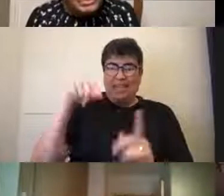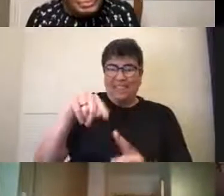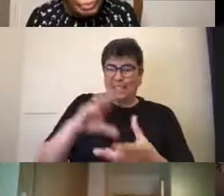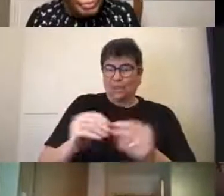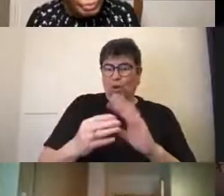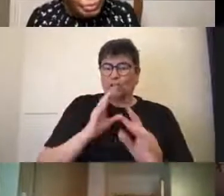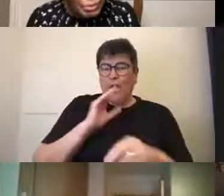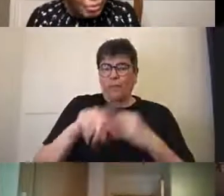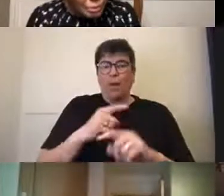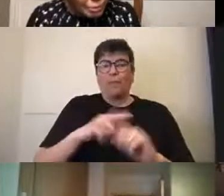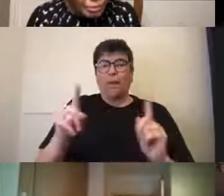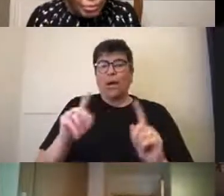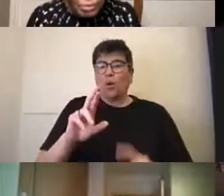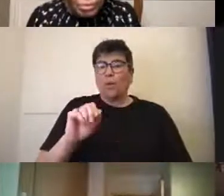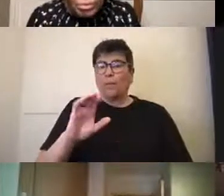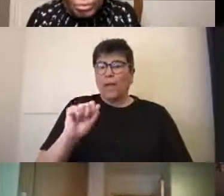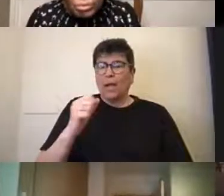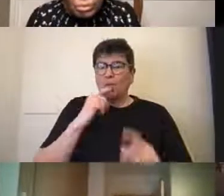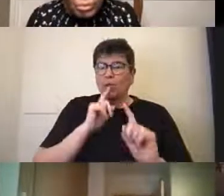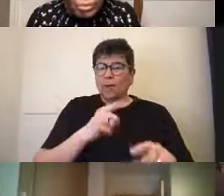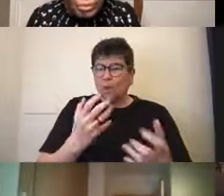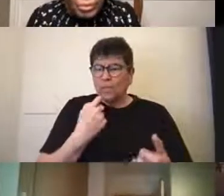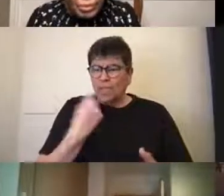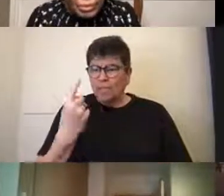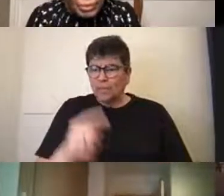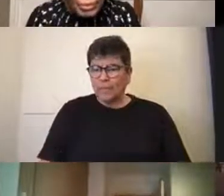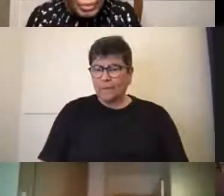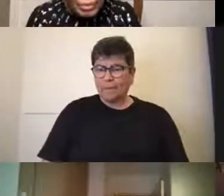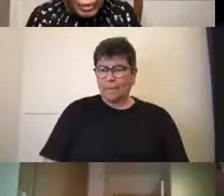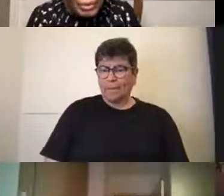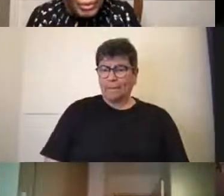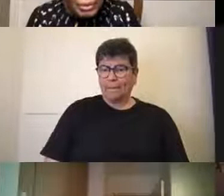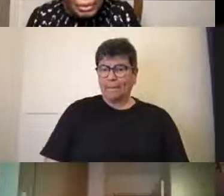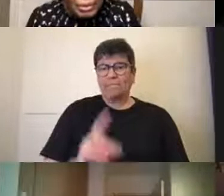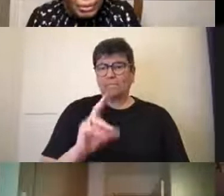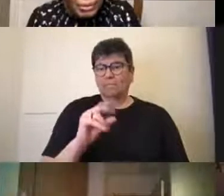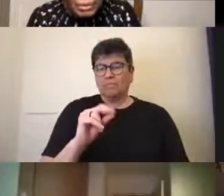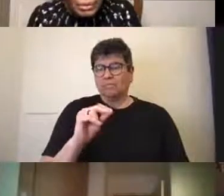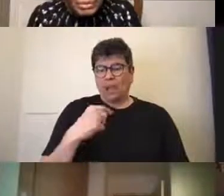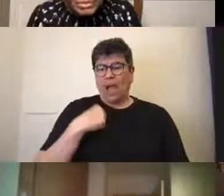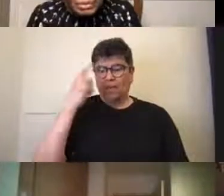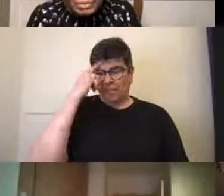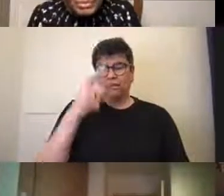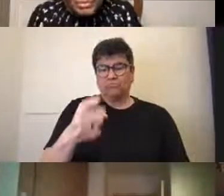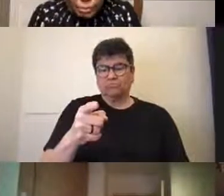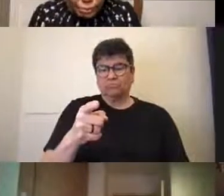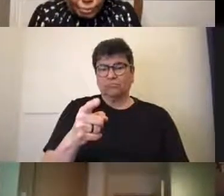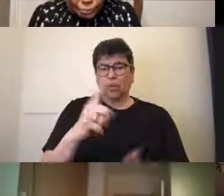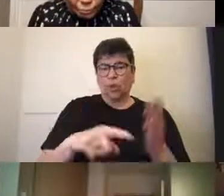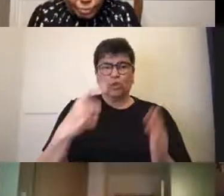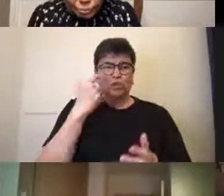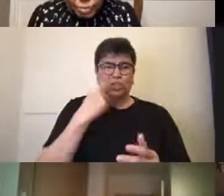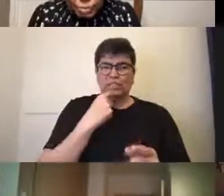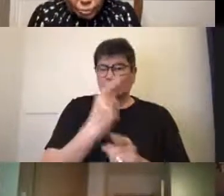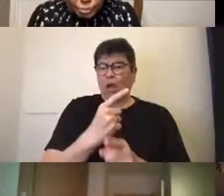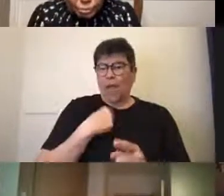you're talking about. But Rebecca, go ahead and respond. I think you want to say something else. Go ahead. Me? No, yeah. I think you're what you just said is right.